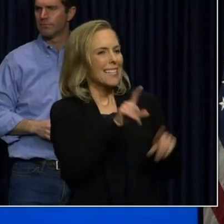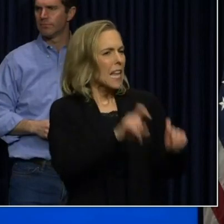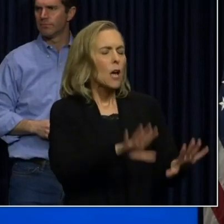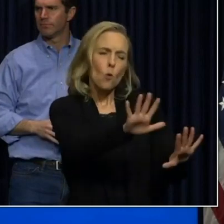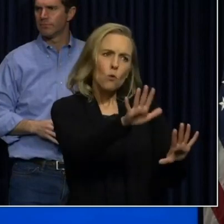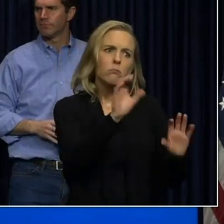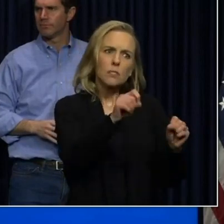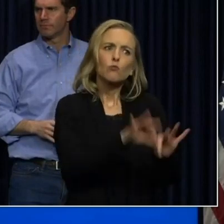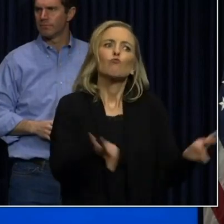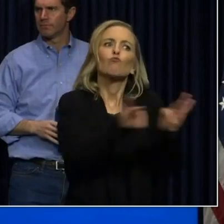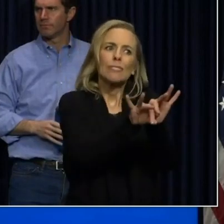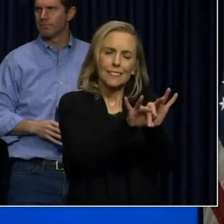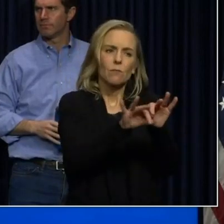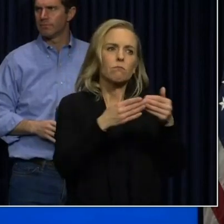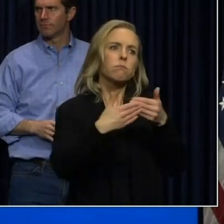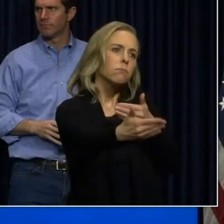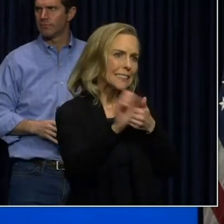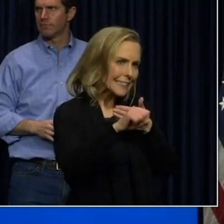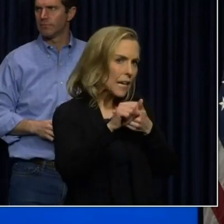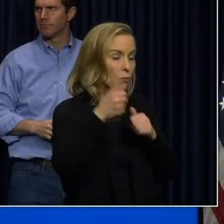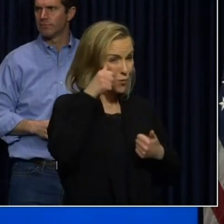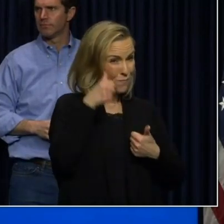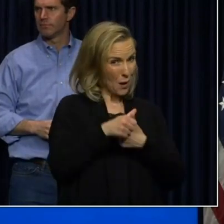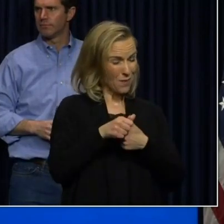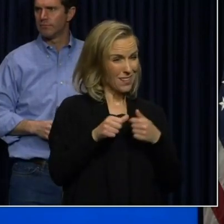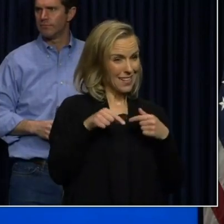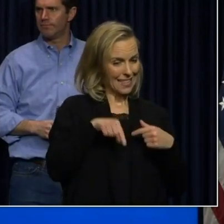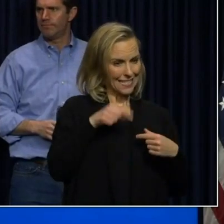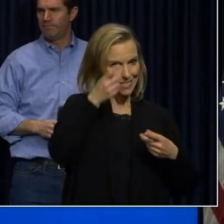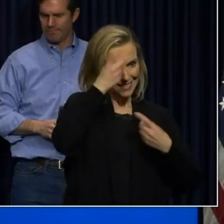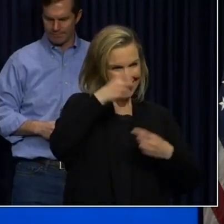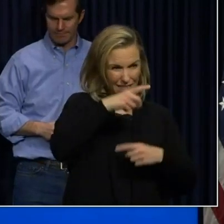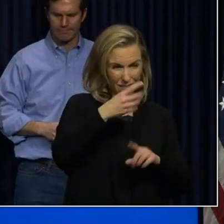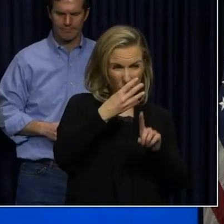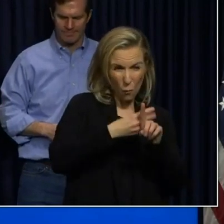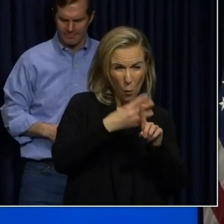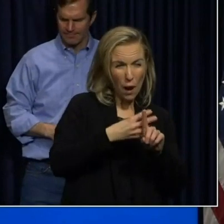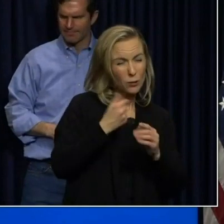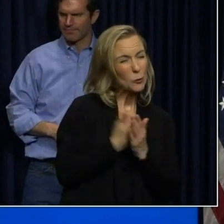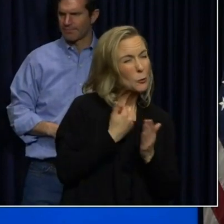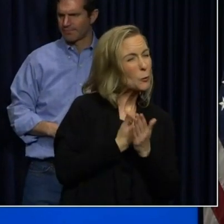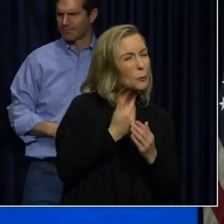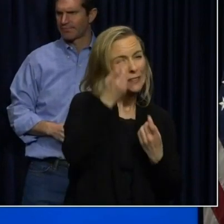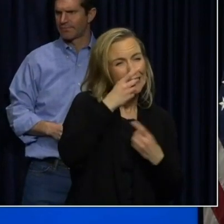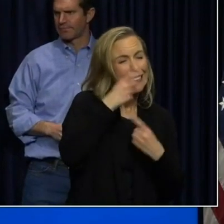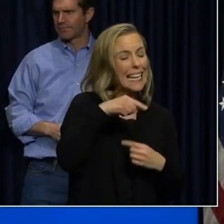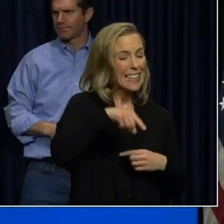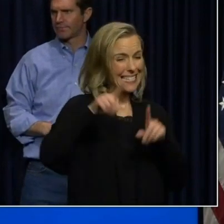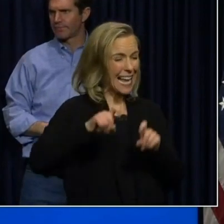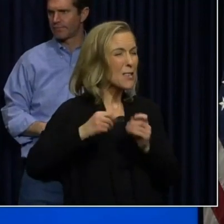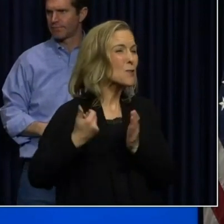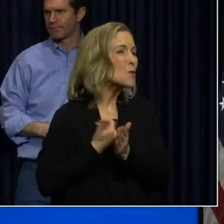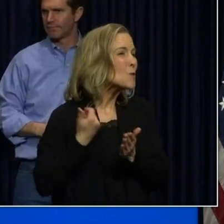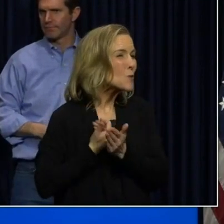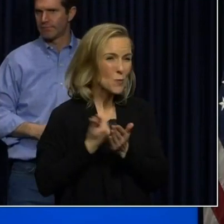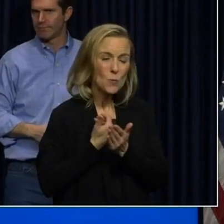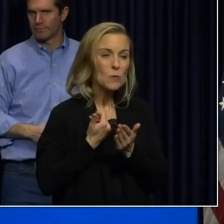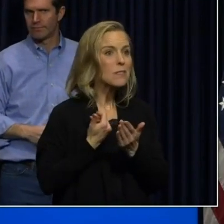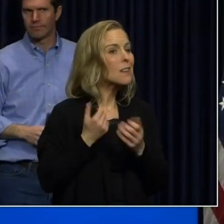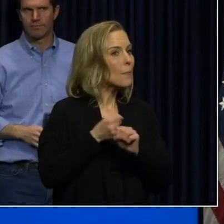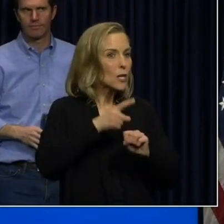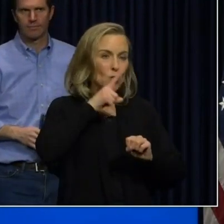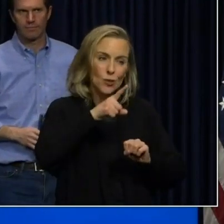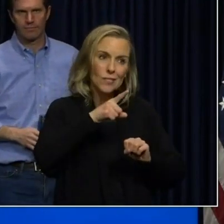critical going forward. But remember, this disease is about 4 months old. The tests are very new, and we have to get the ones that